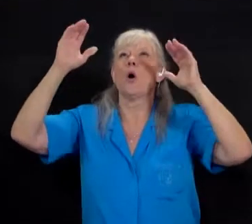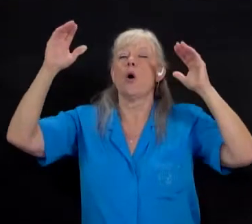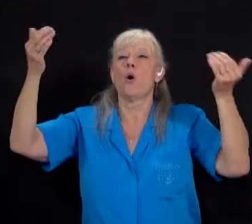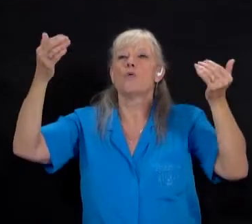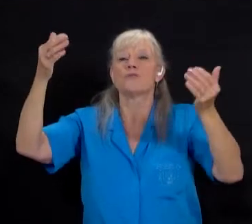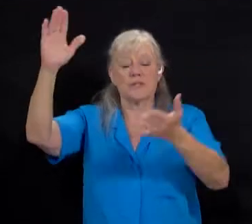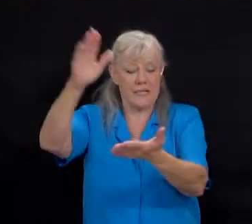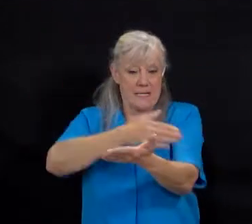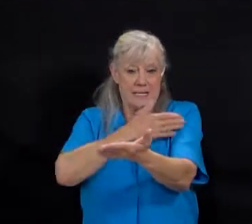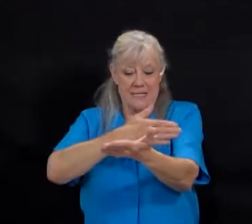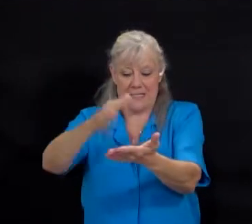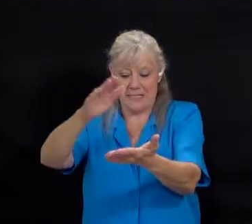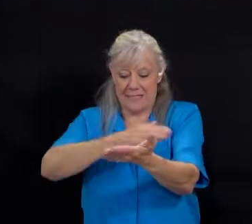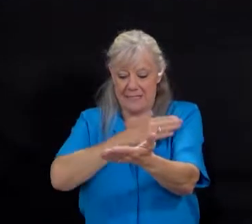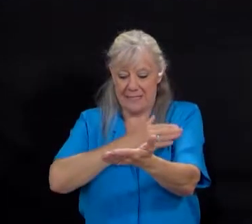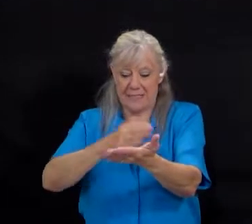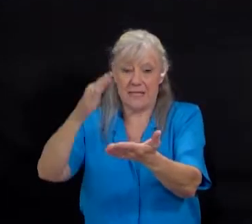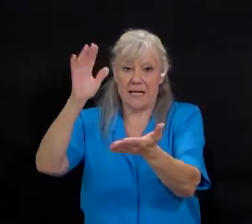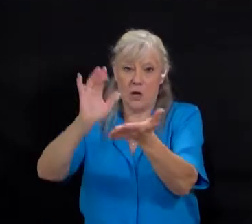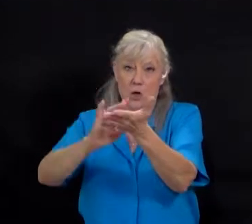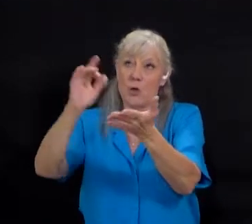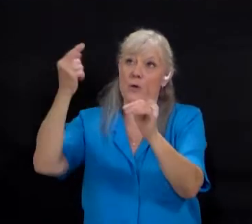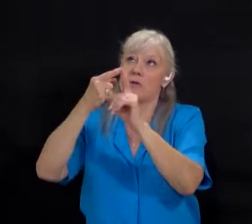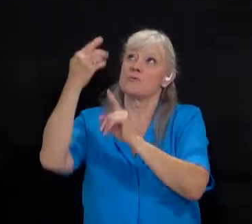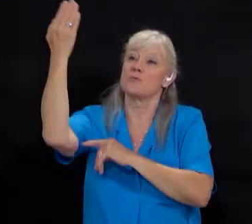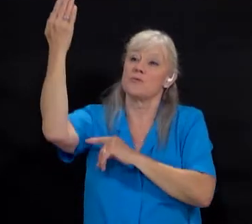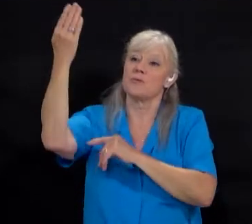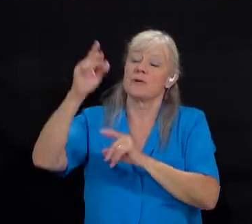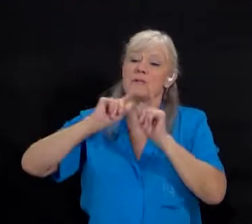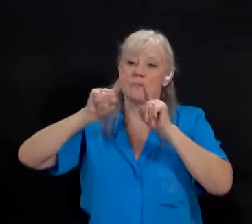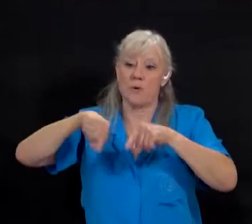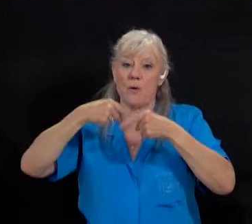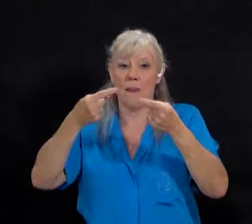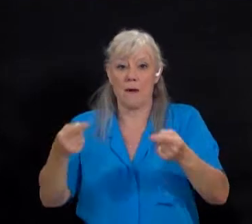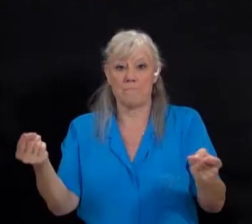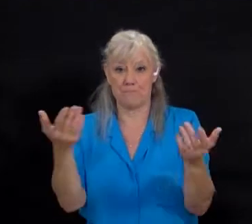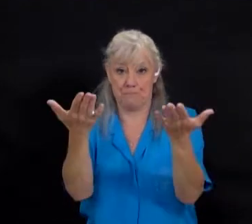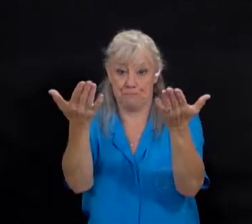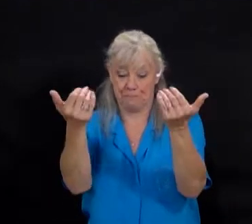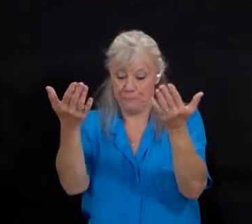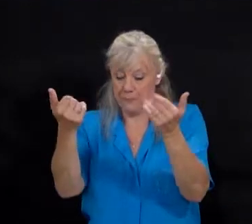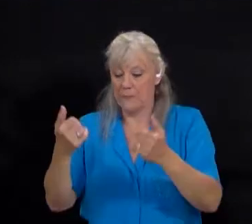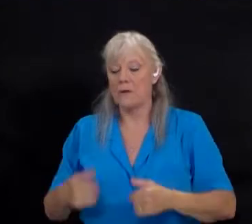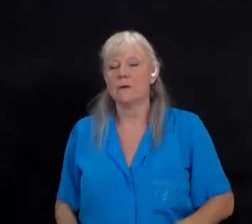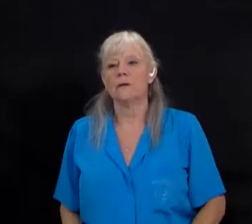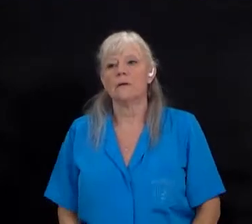the unending hymn of your glory as they acclaim.